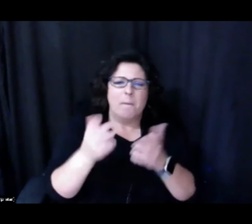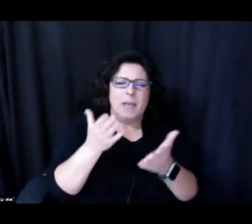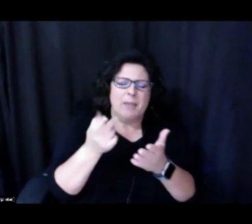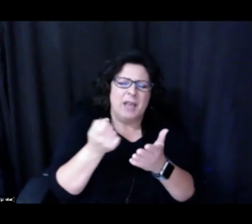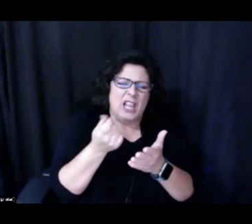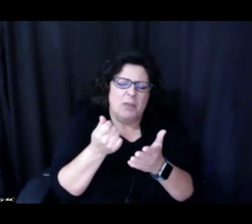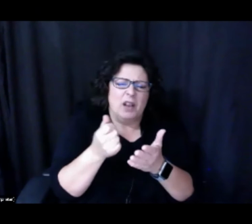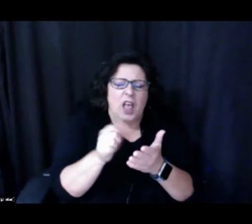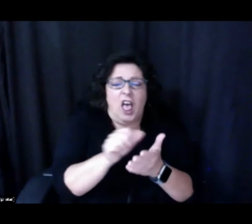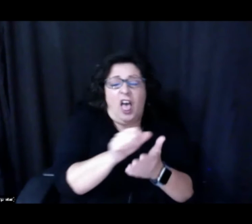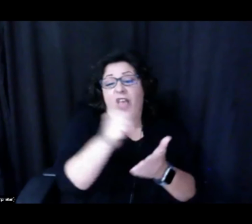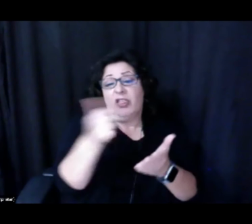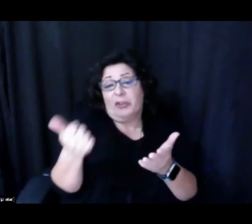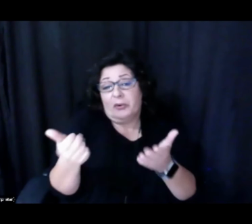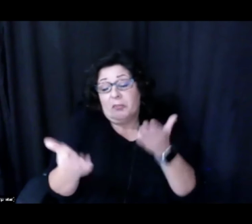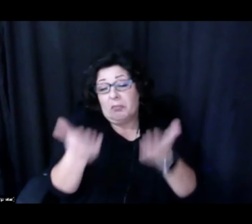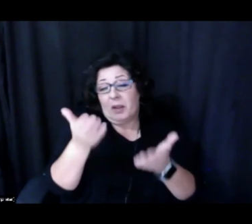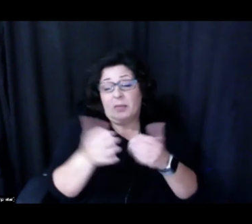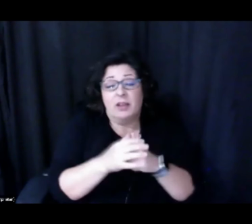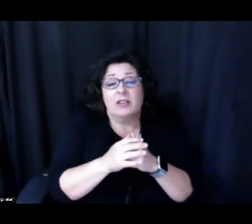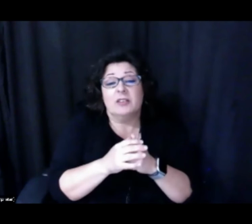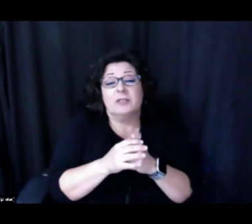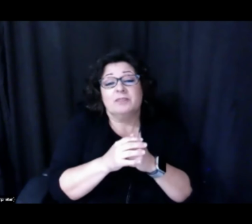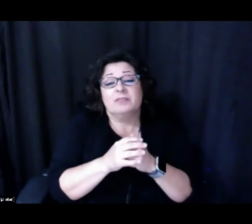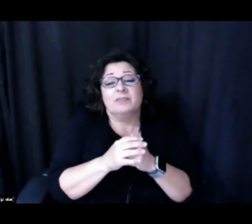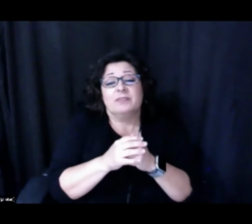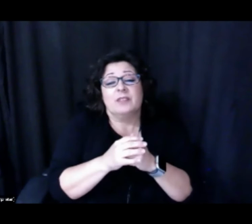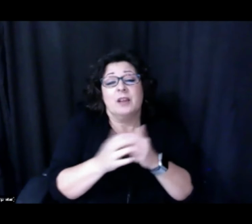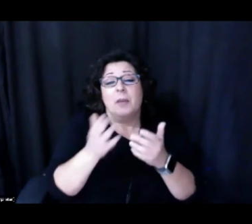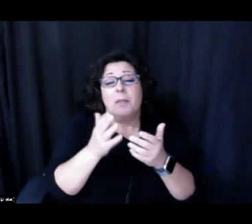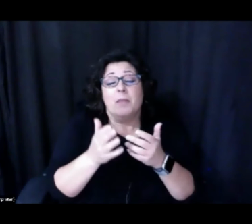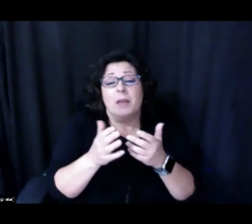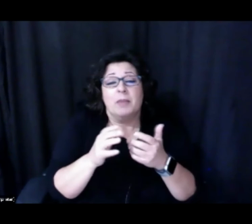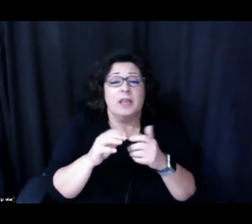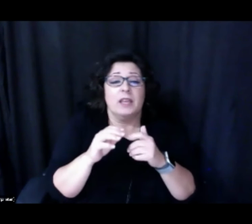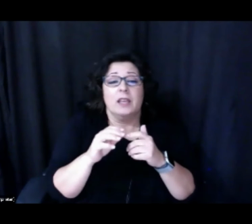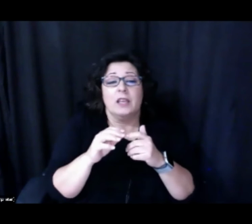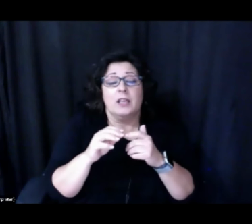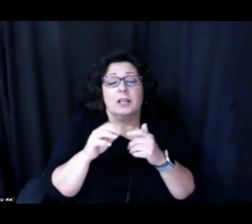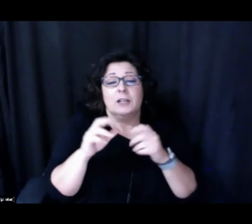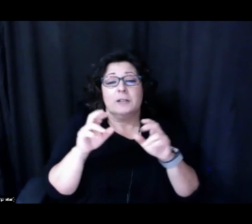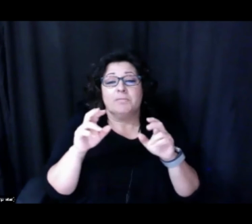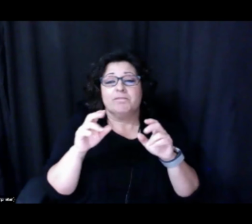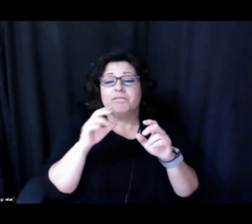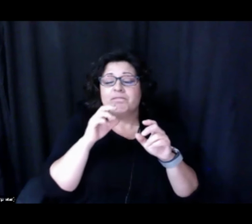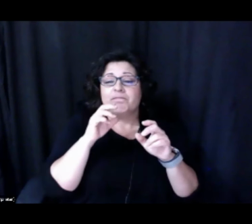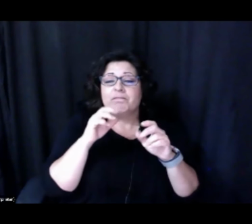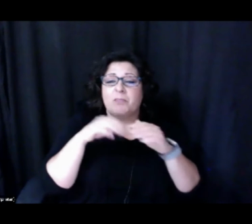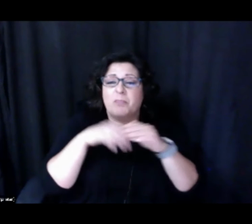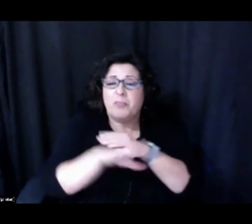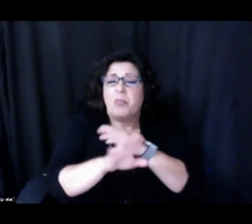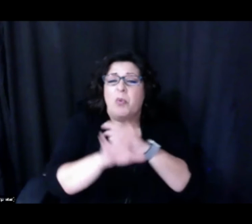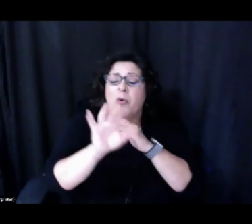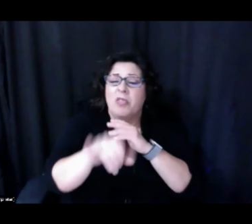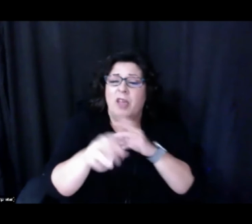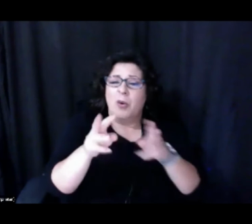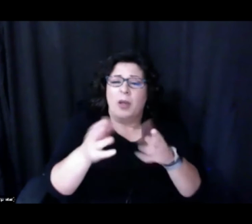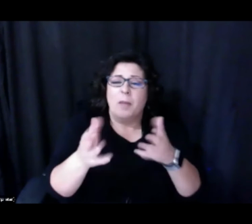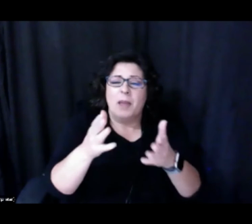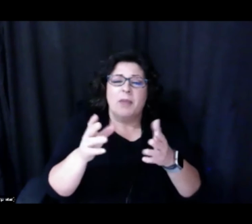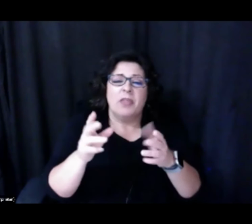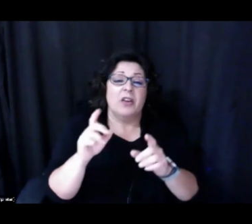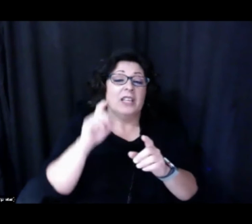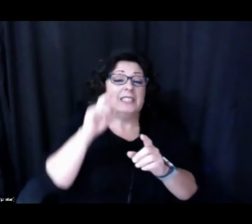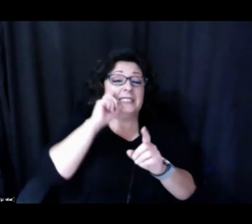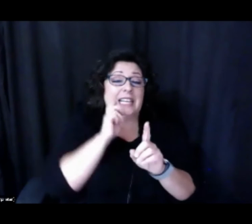bit other, right? Other genders, or maybe androgynous, right? And then their sex assigned at birth is